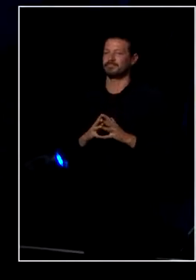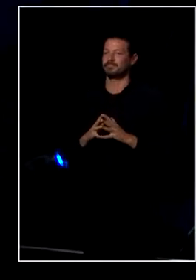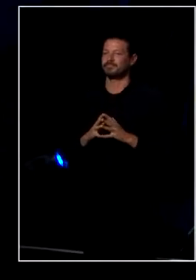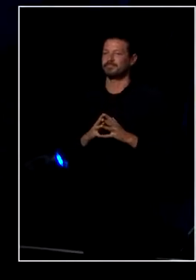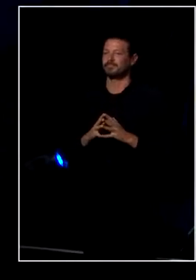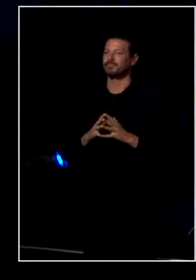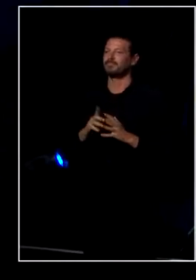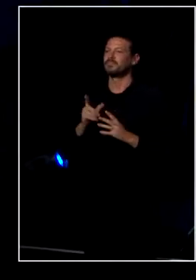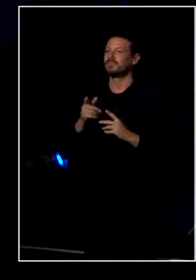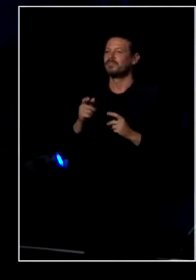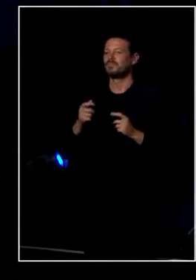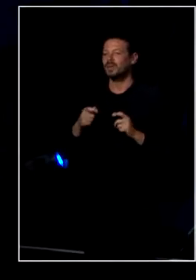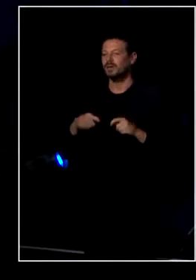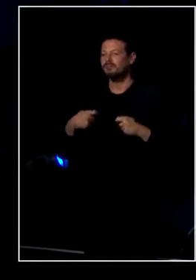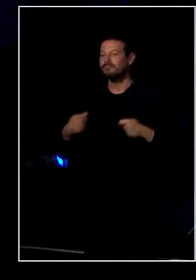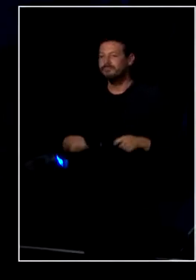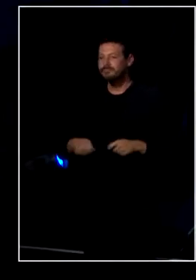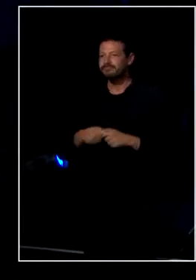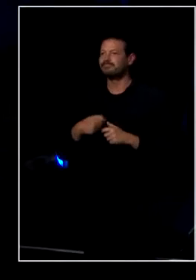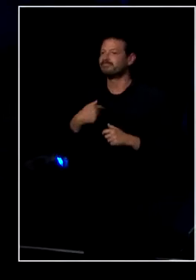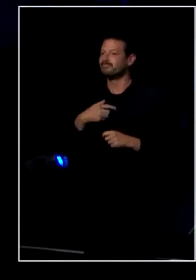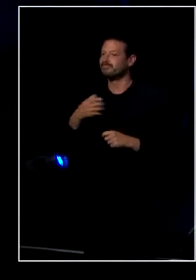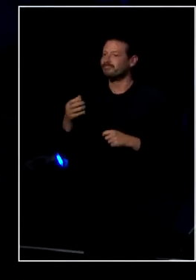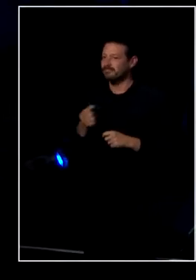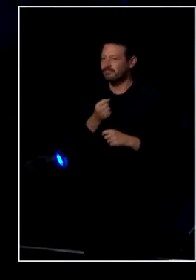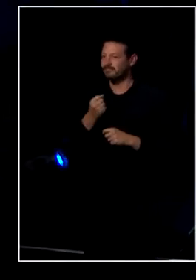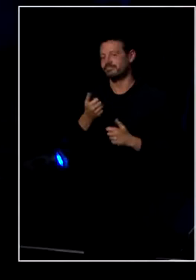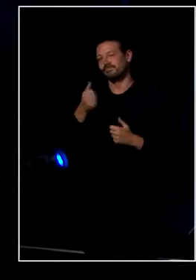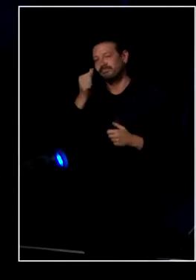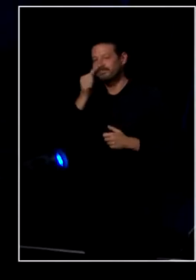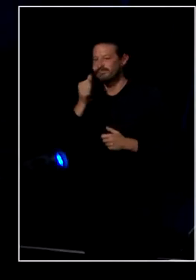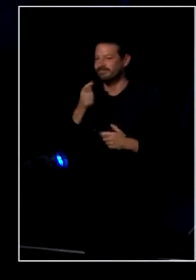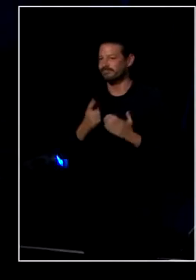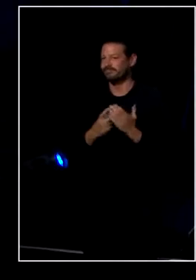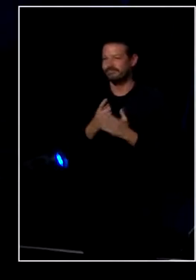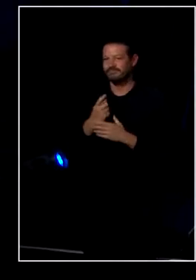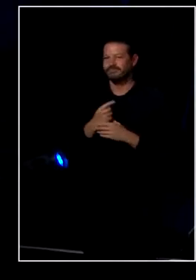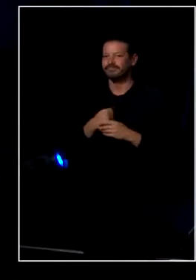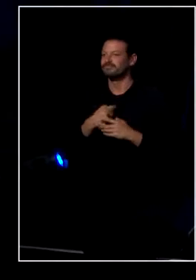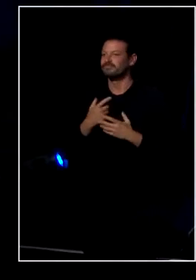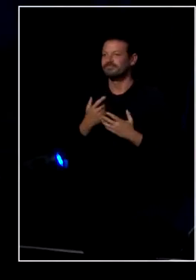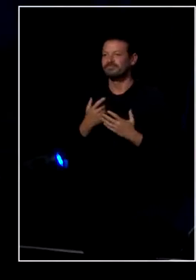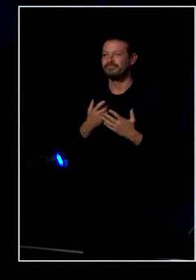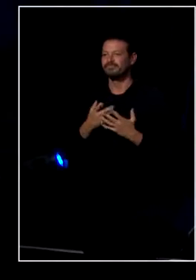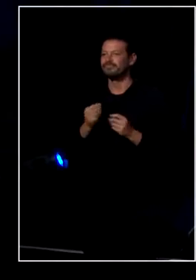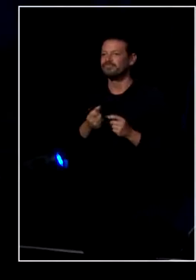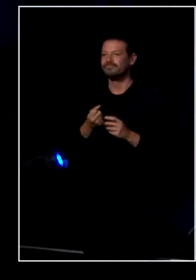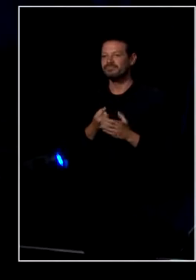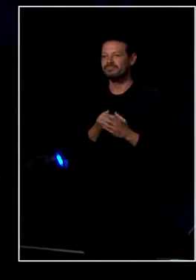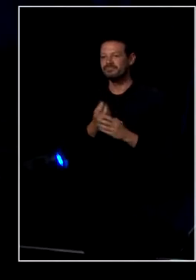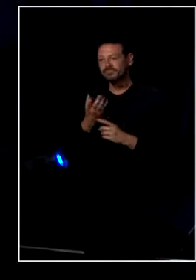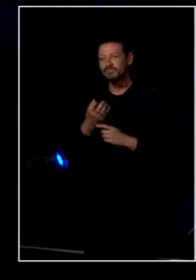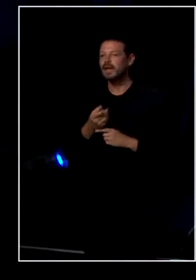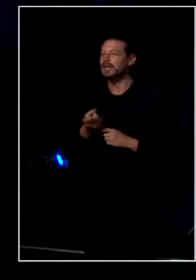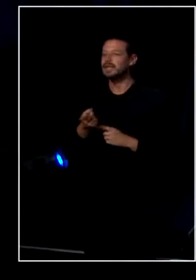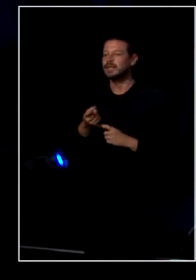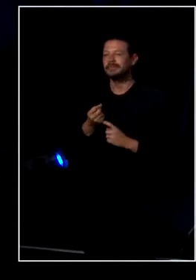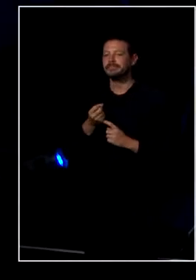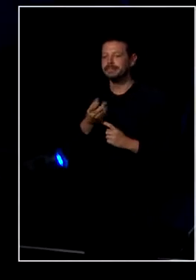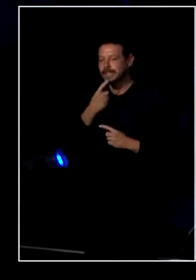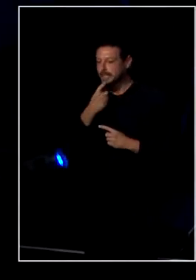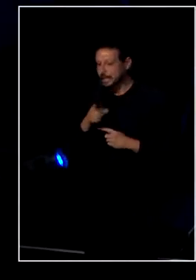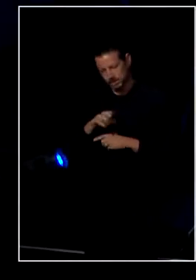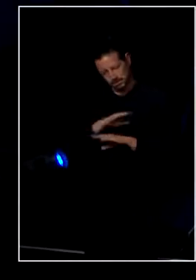After that, he pulled his pants down and I had to, you know what, and he got the hanky ready and it came and then he said, don't you ever tell